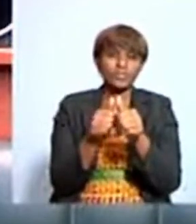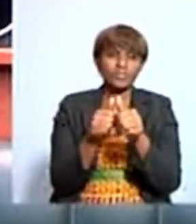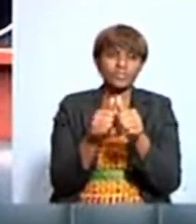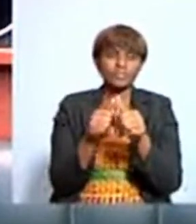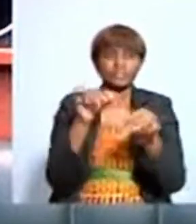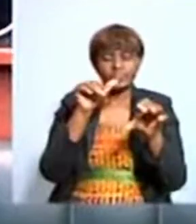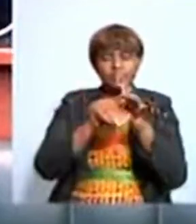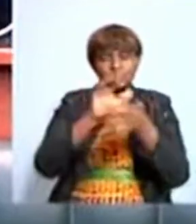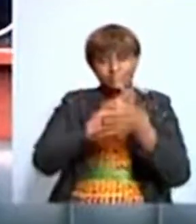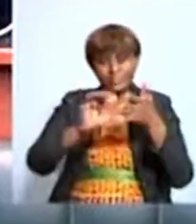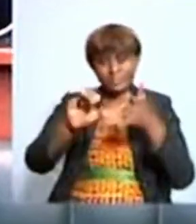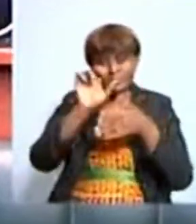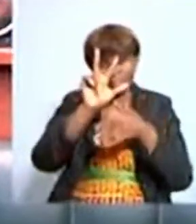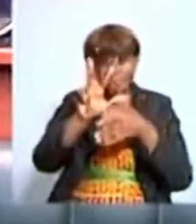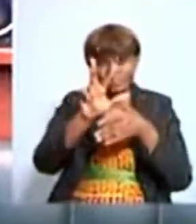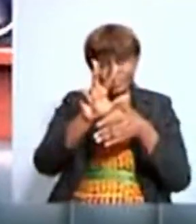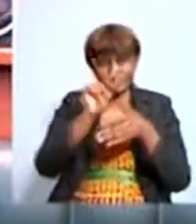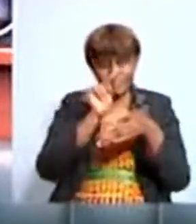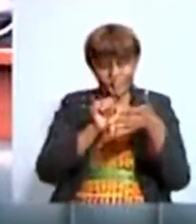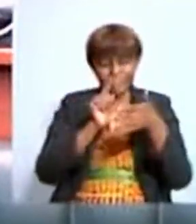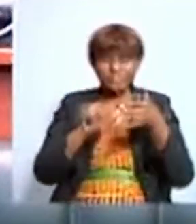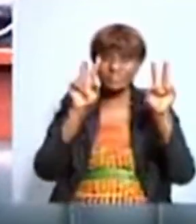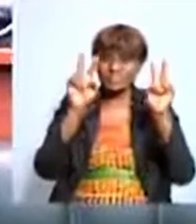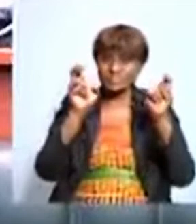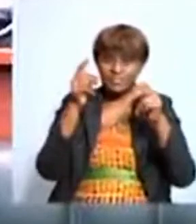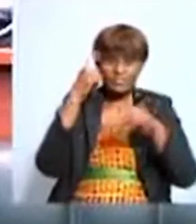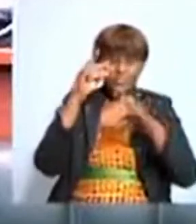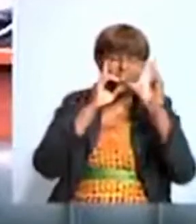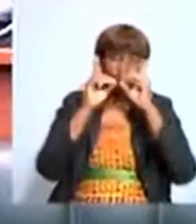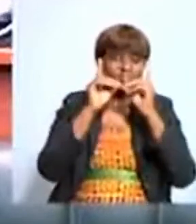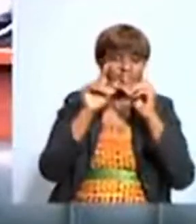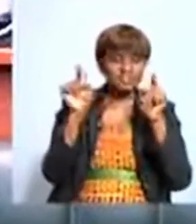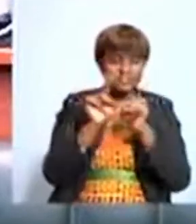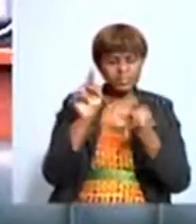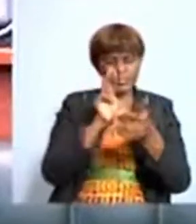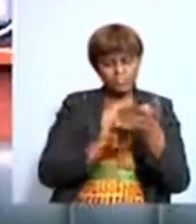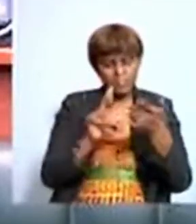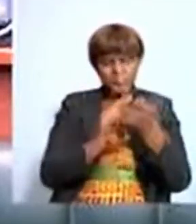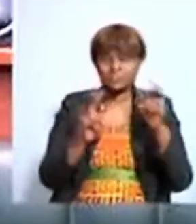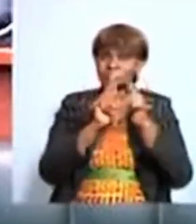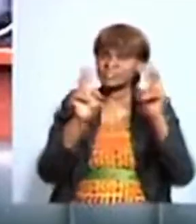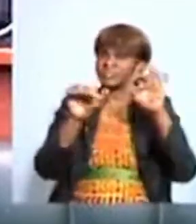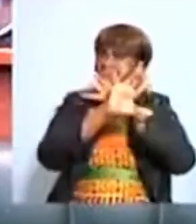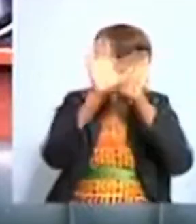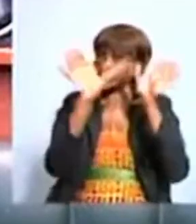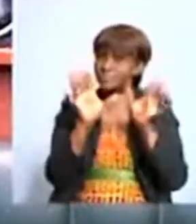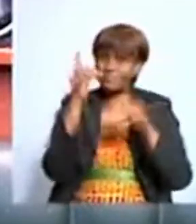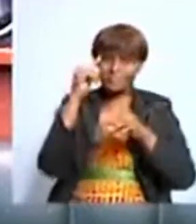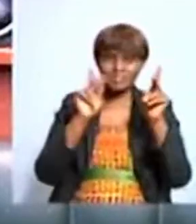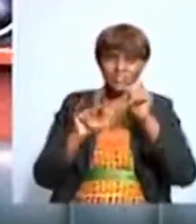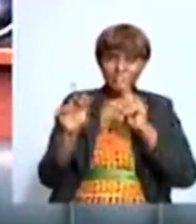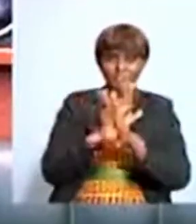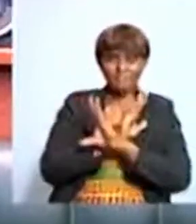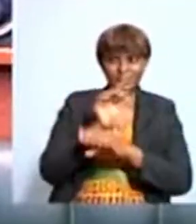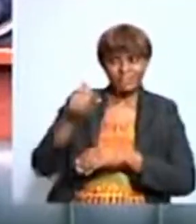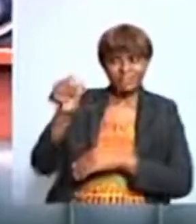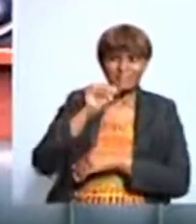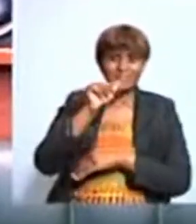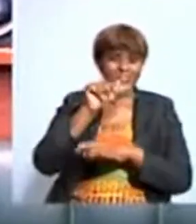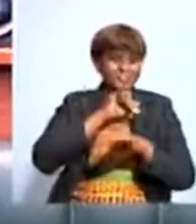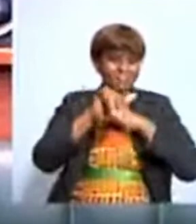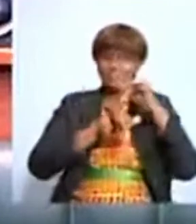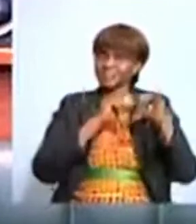In clause 3, which is the subject of this debate, it reads very clearly, and for the people of Zambia to not be